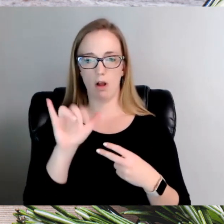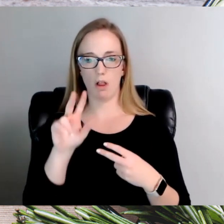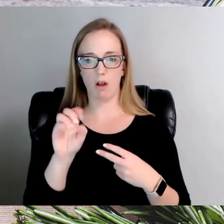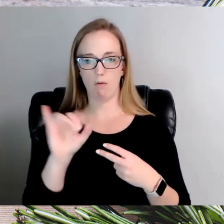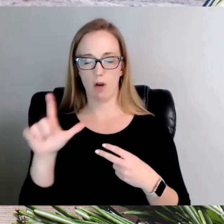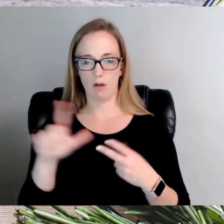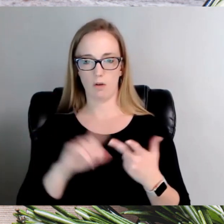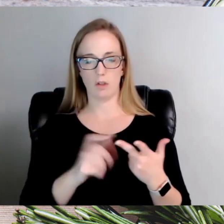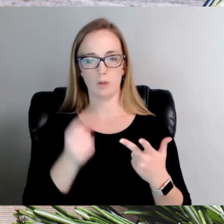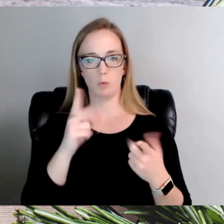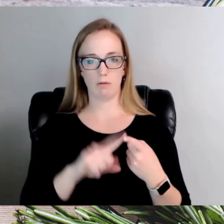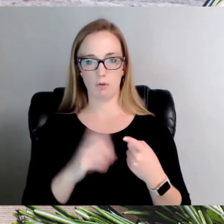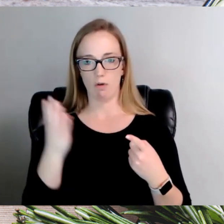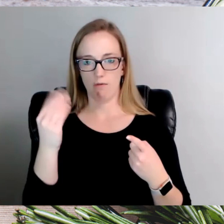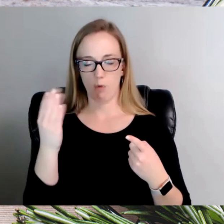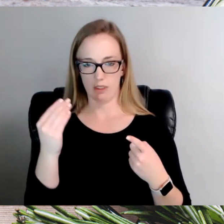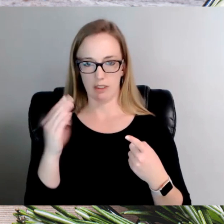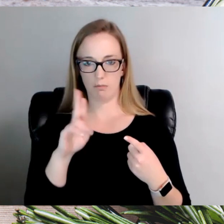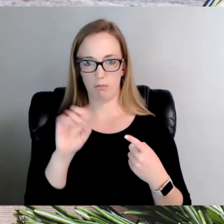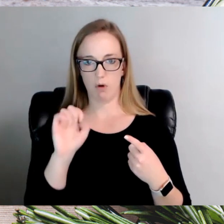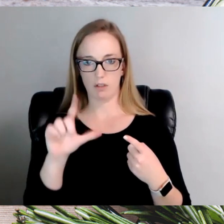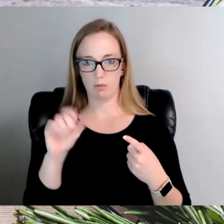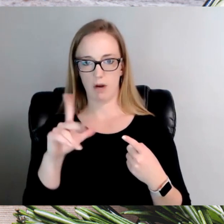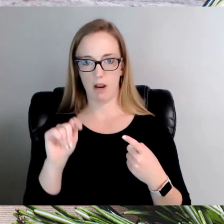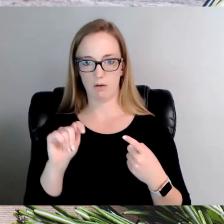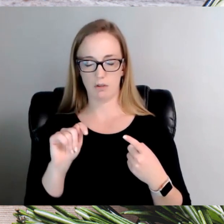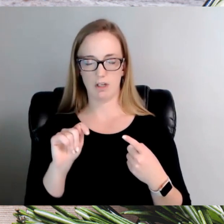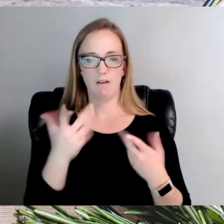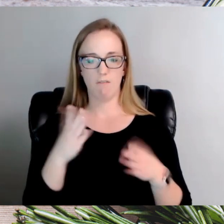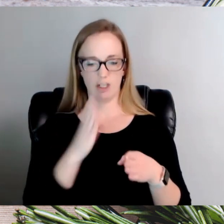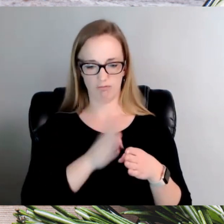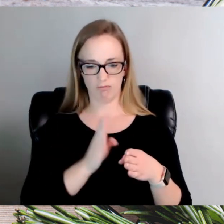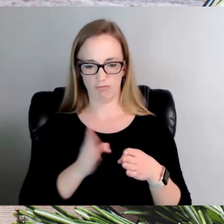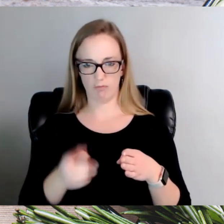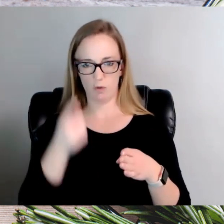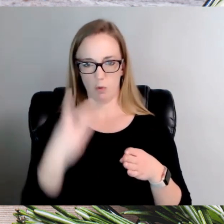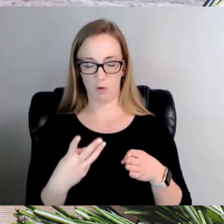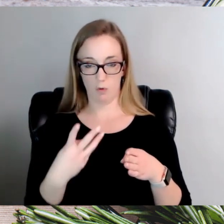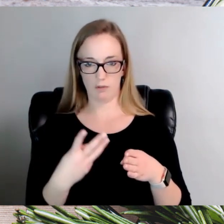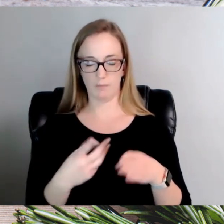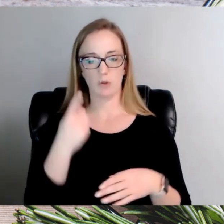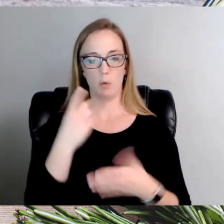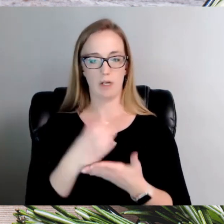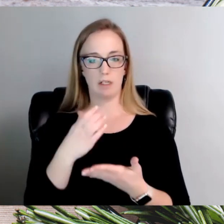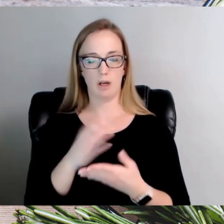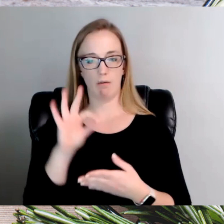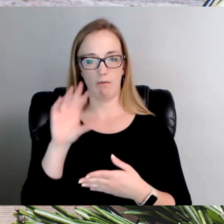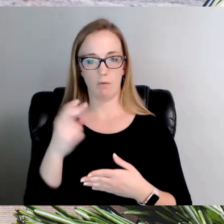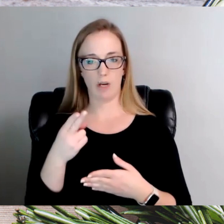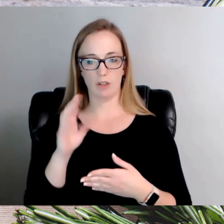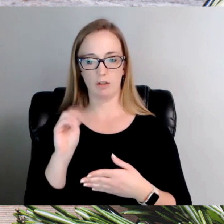14 Brussels sprouts, trimmed and quartered, 1 cup fresh mushrooms,